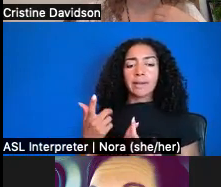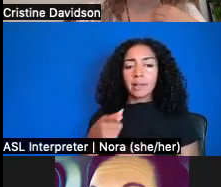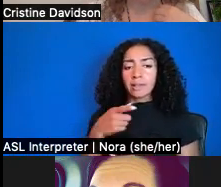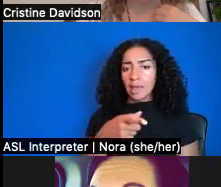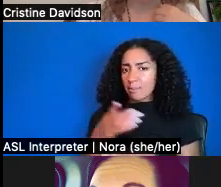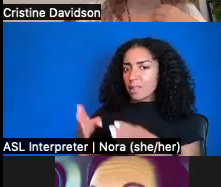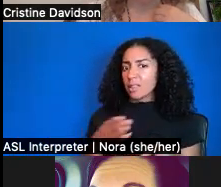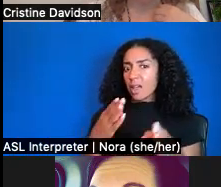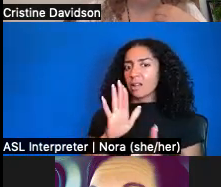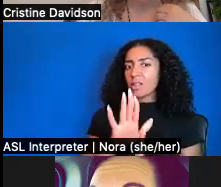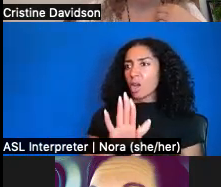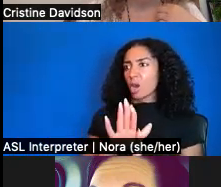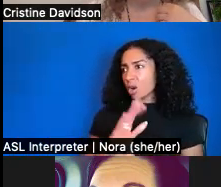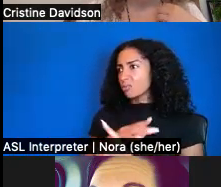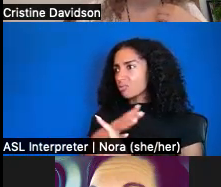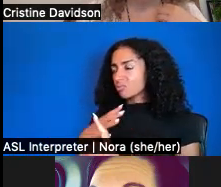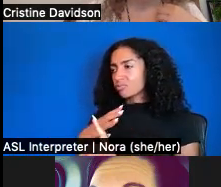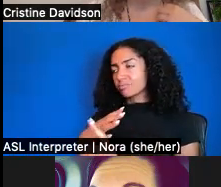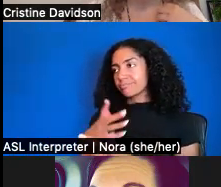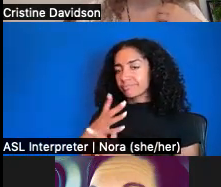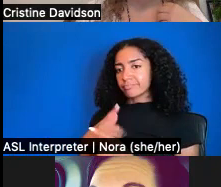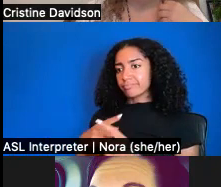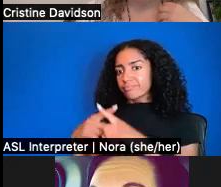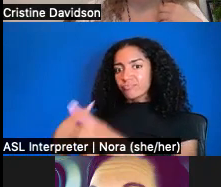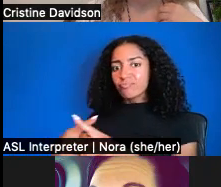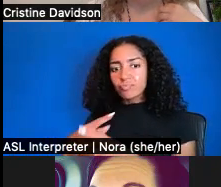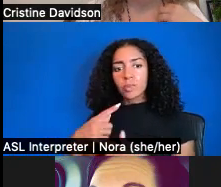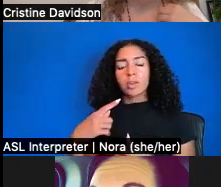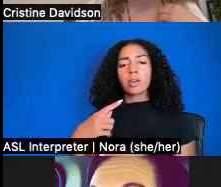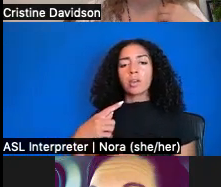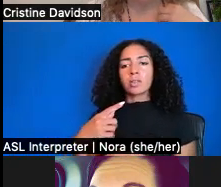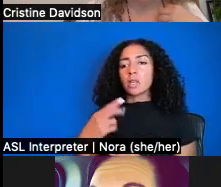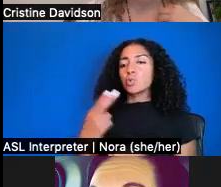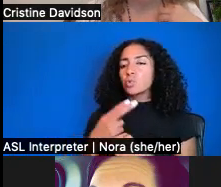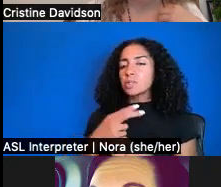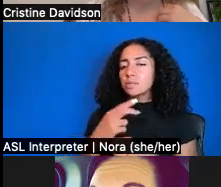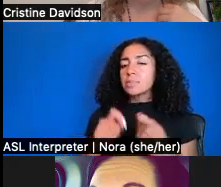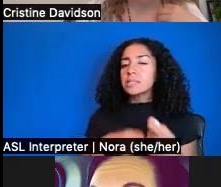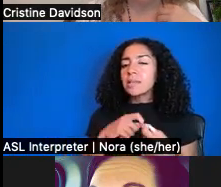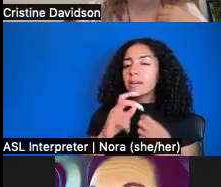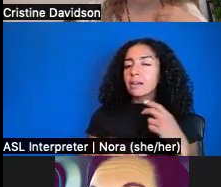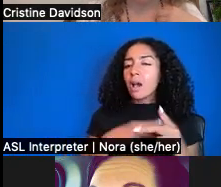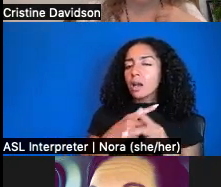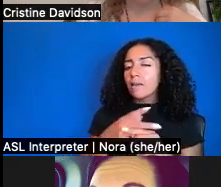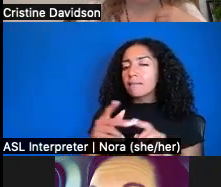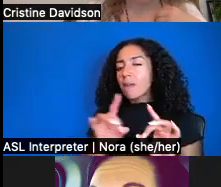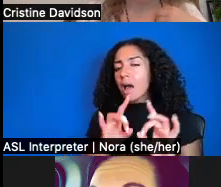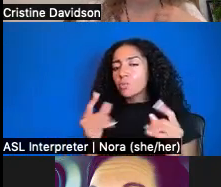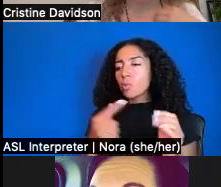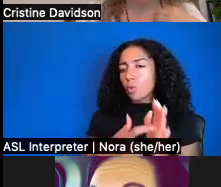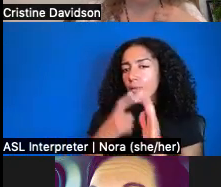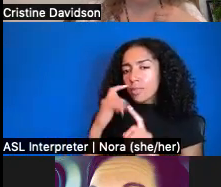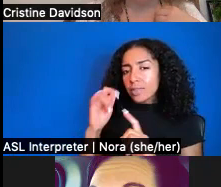control the situation. They used psychological weapons like power, control, manipulation, and